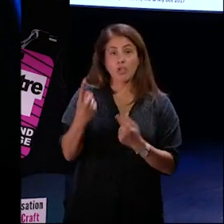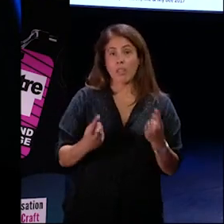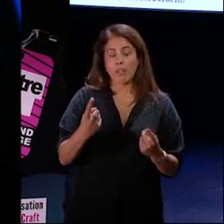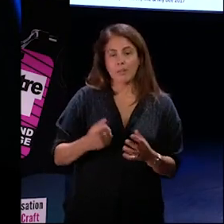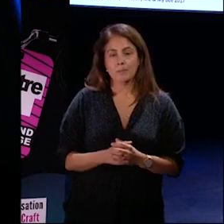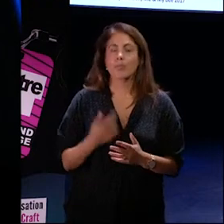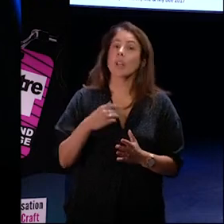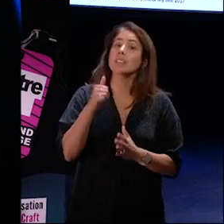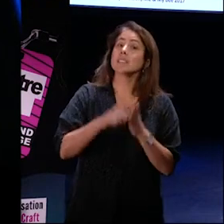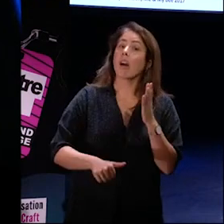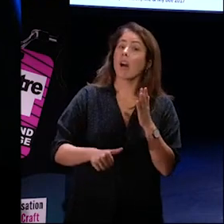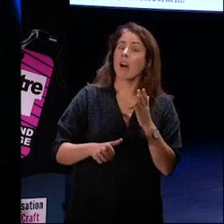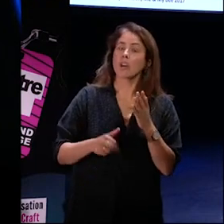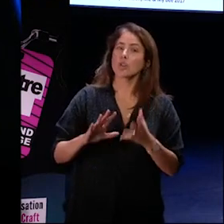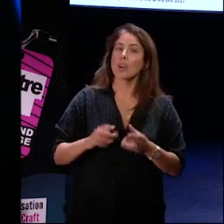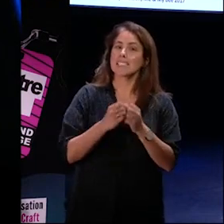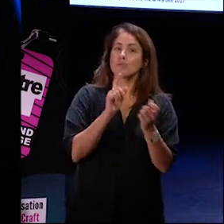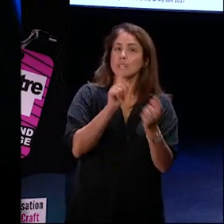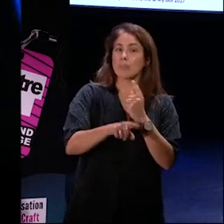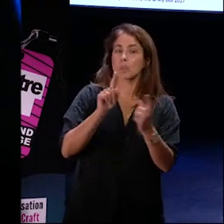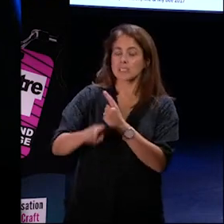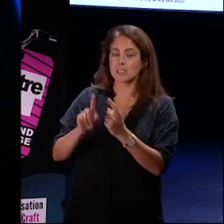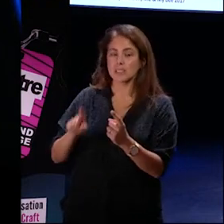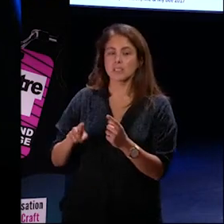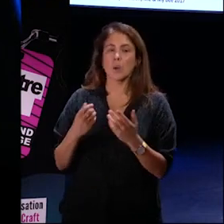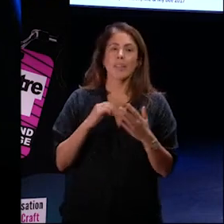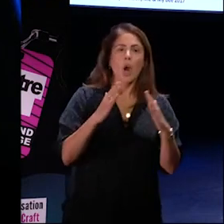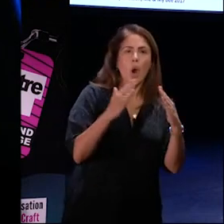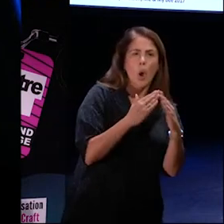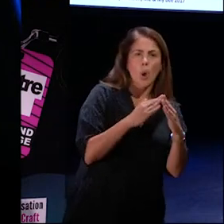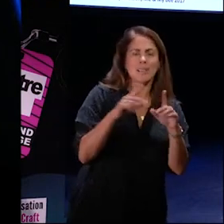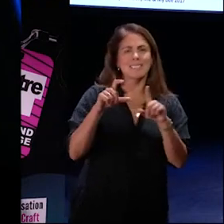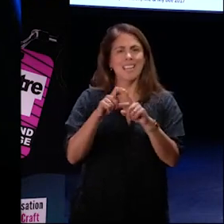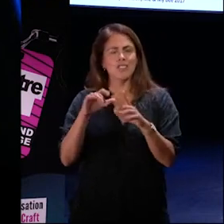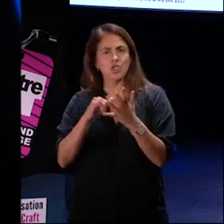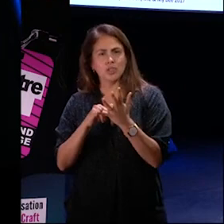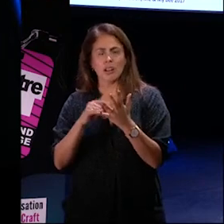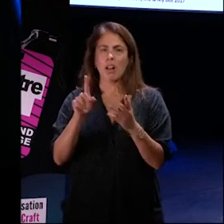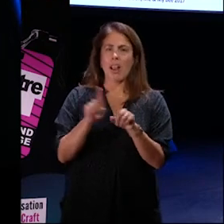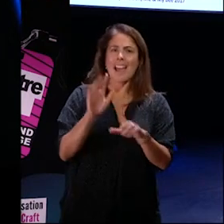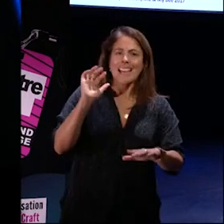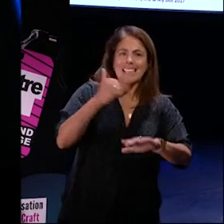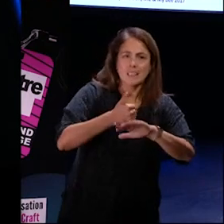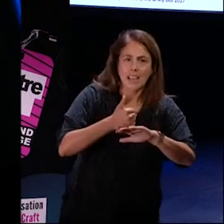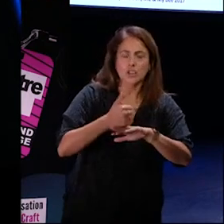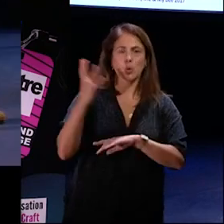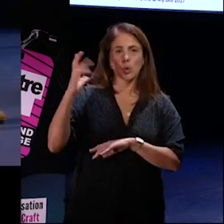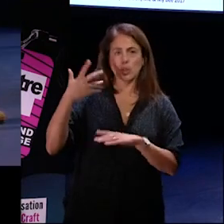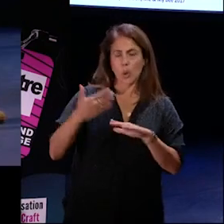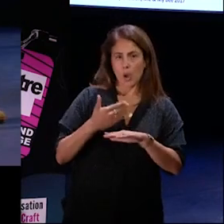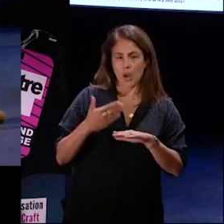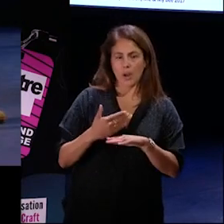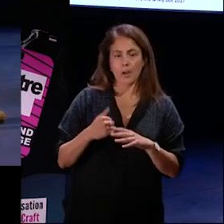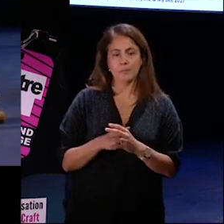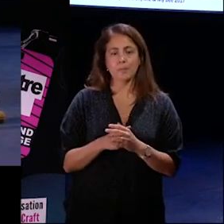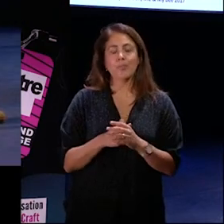We also started making creative responses with Home and David Shearing in the form of installations and audio work.